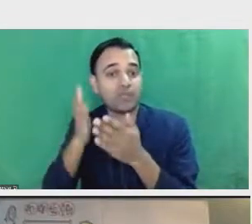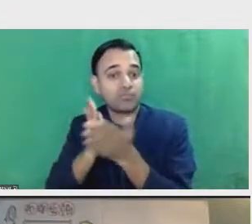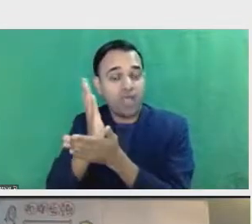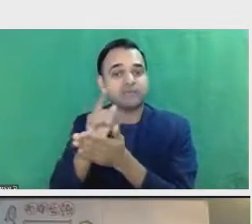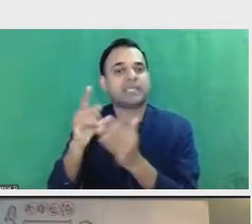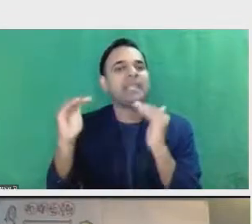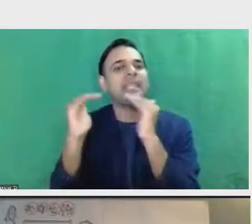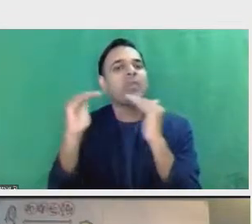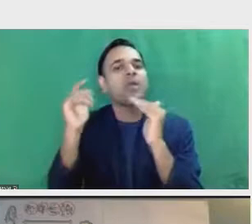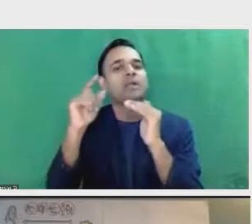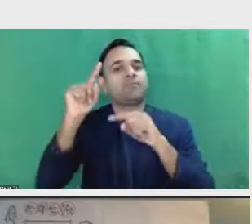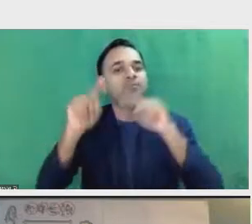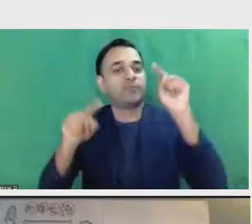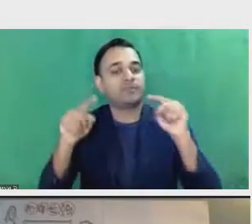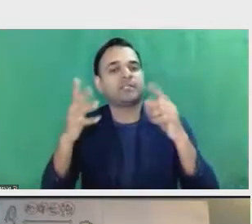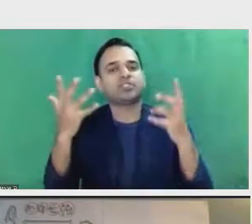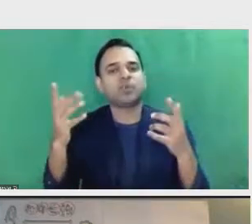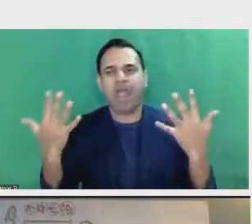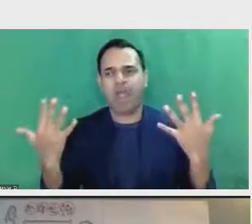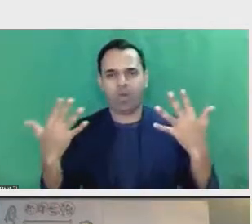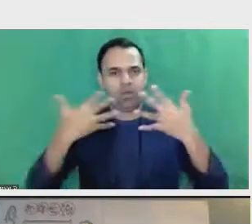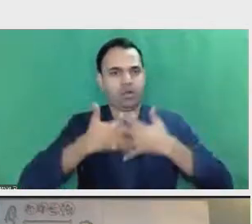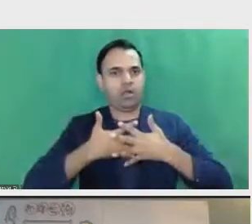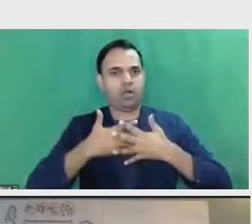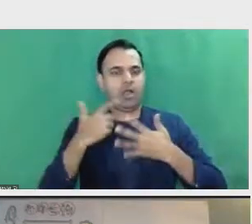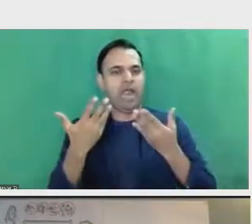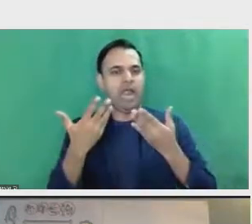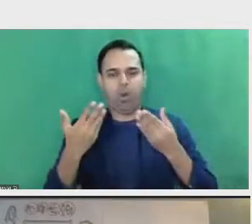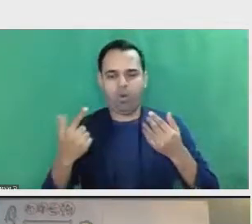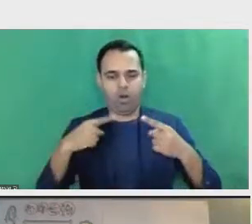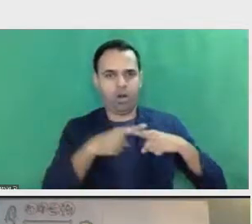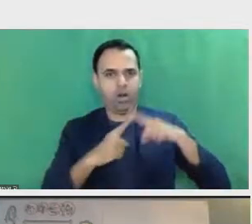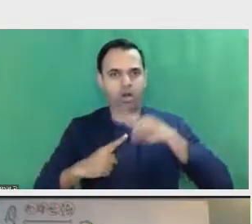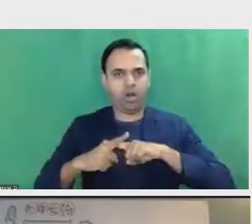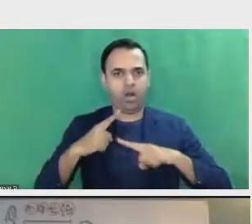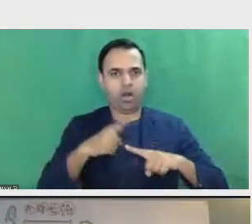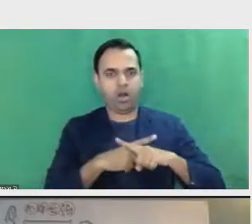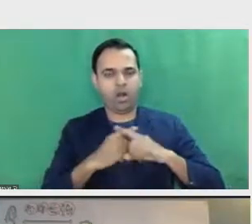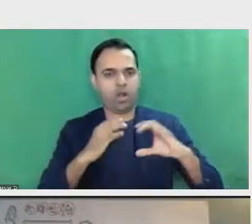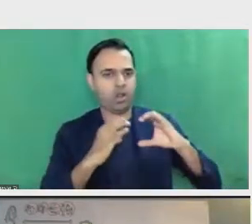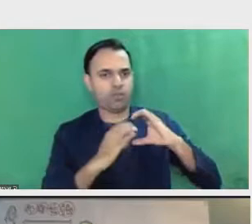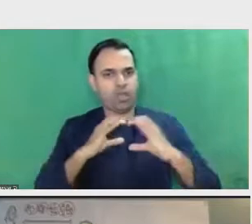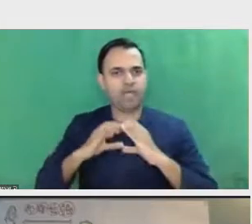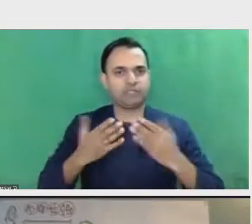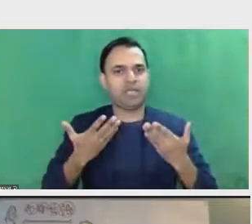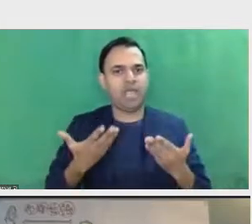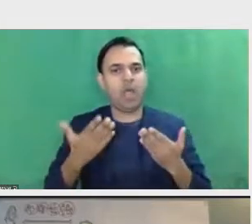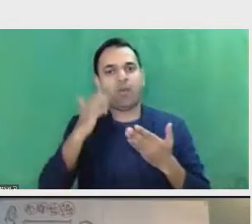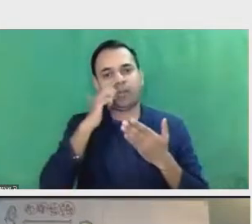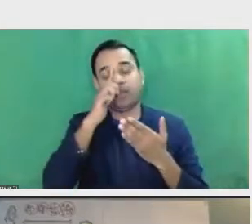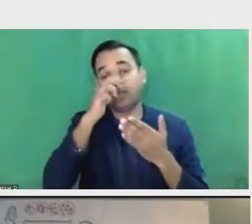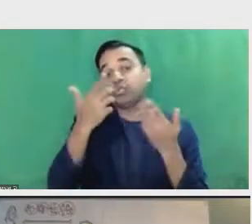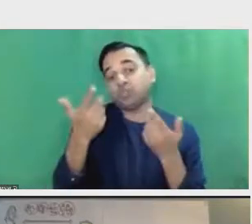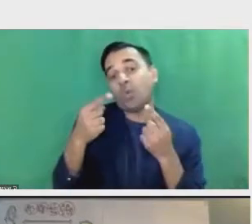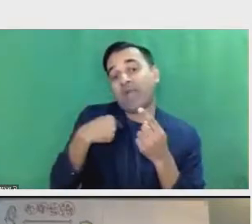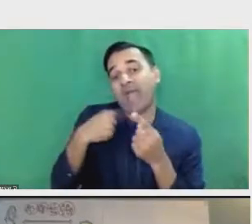other? Well, thanks very much, Maya. And let me just say thank you for the invitation to join you today. It's really a genuine honor, and this is such a